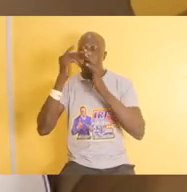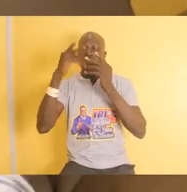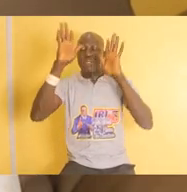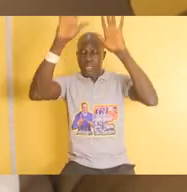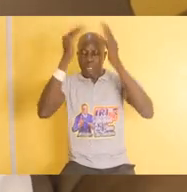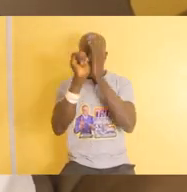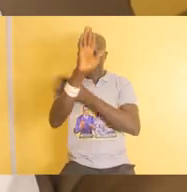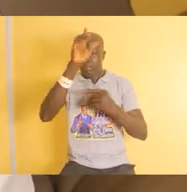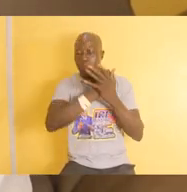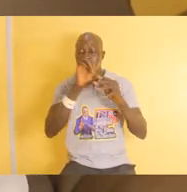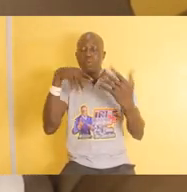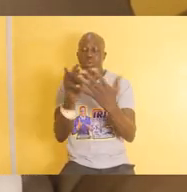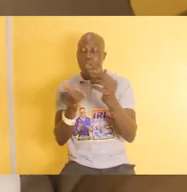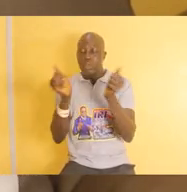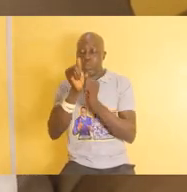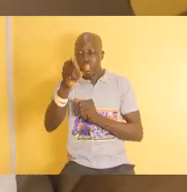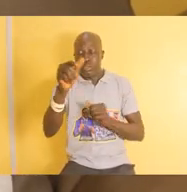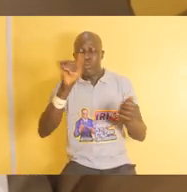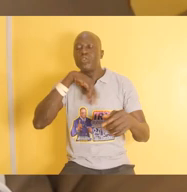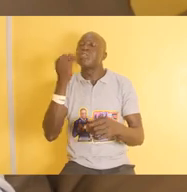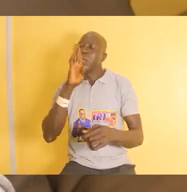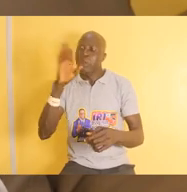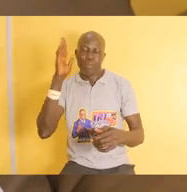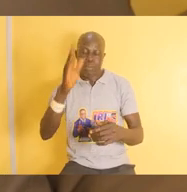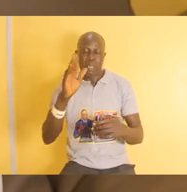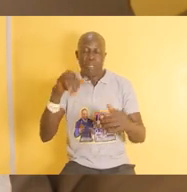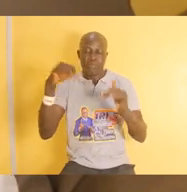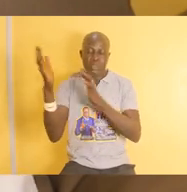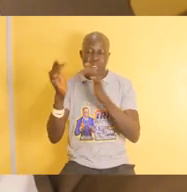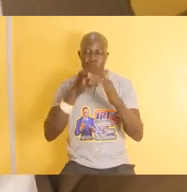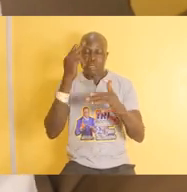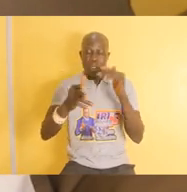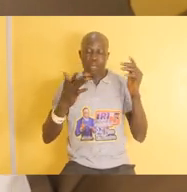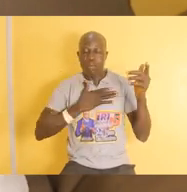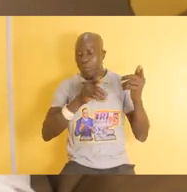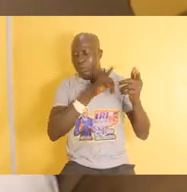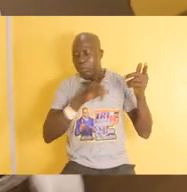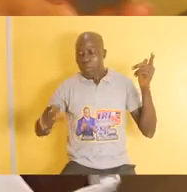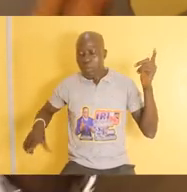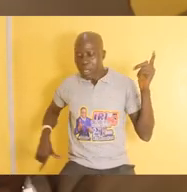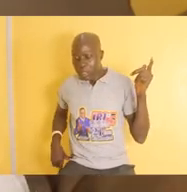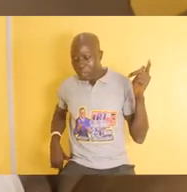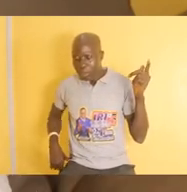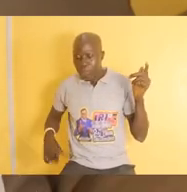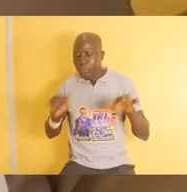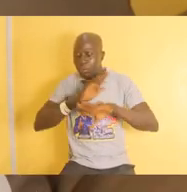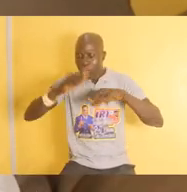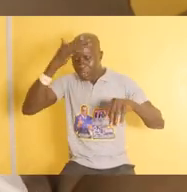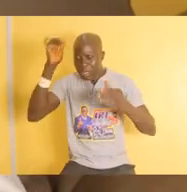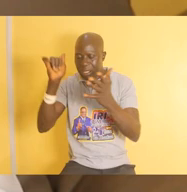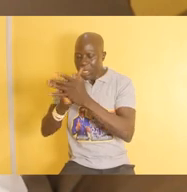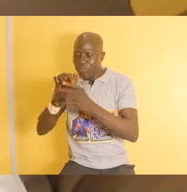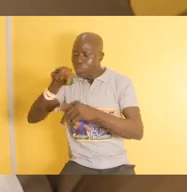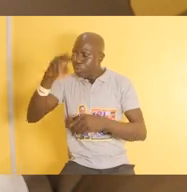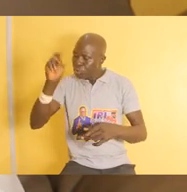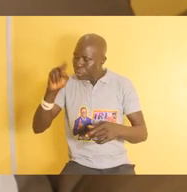iyanu amen yo be dara fun amen be Yuri, yes, Uluawa. Amen. gbagbe pe o